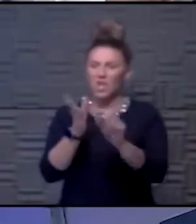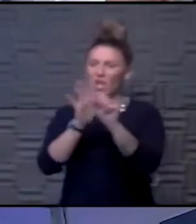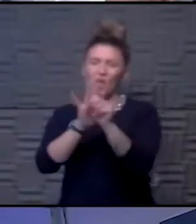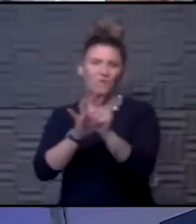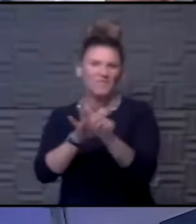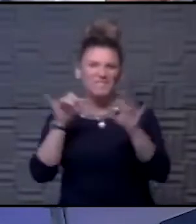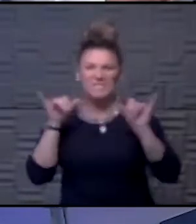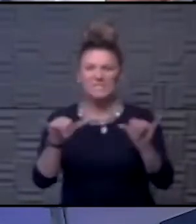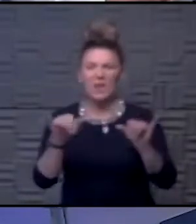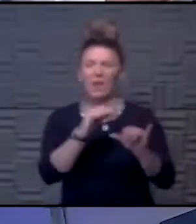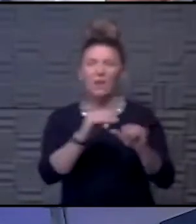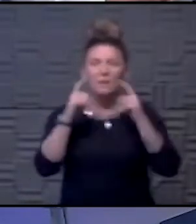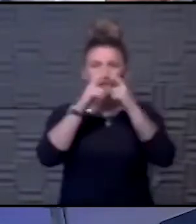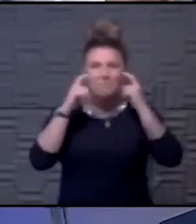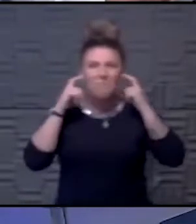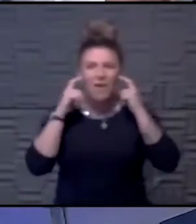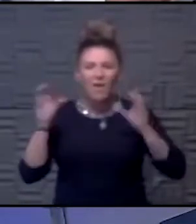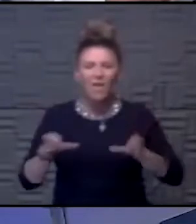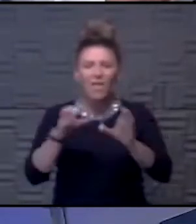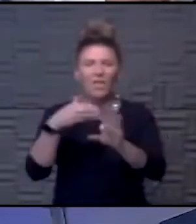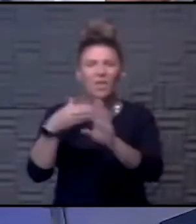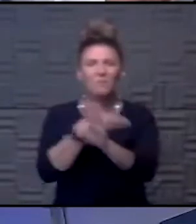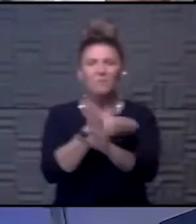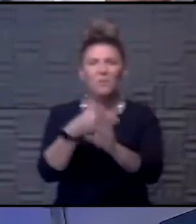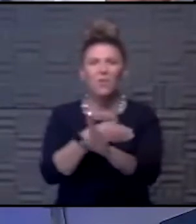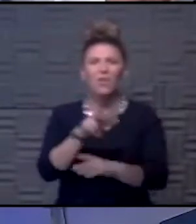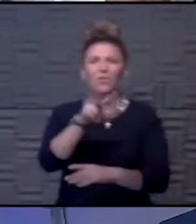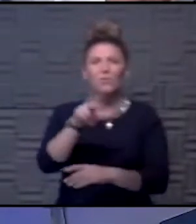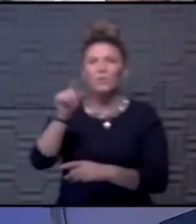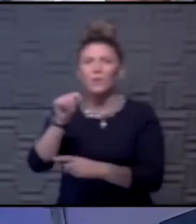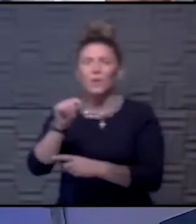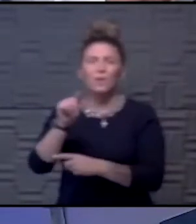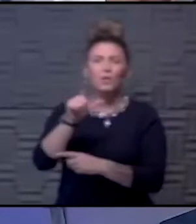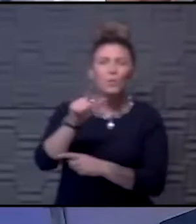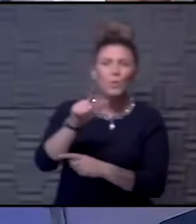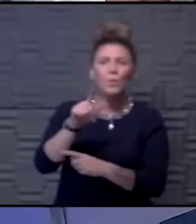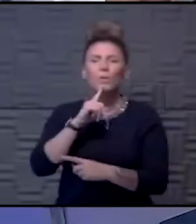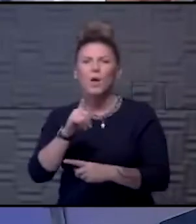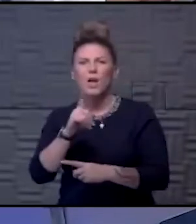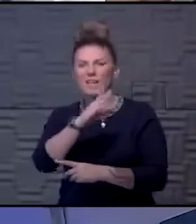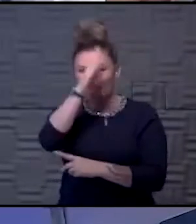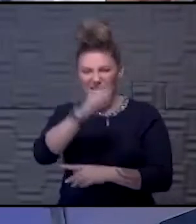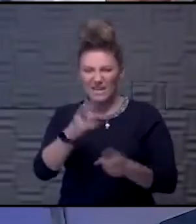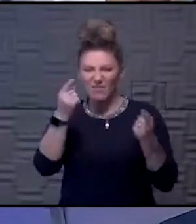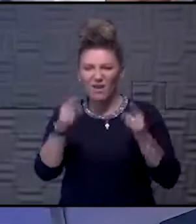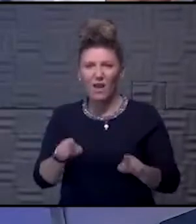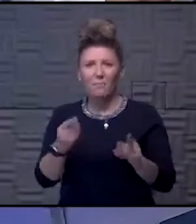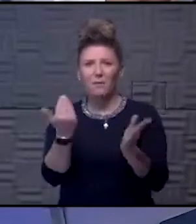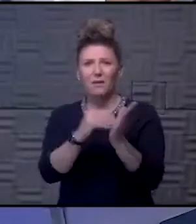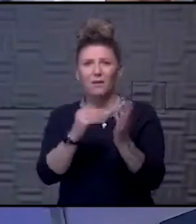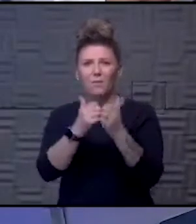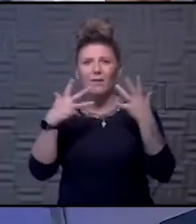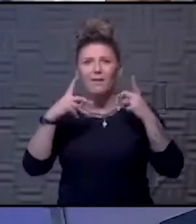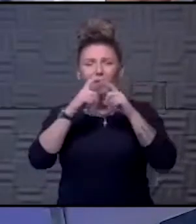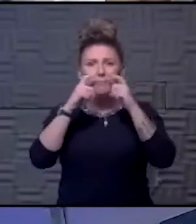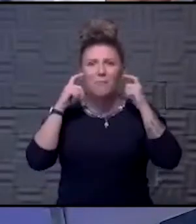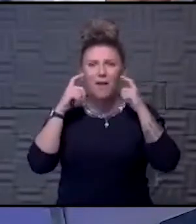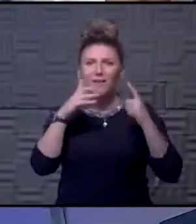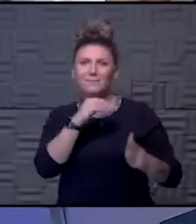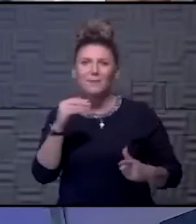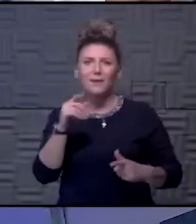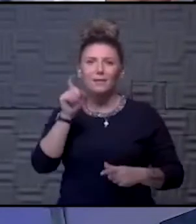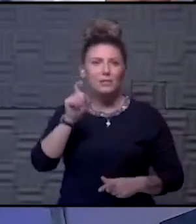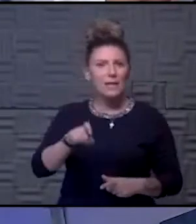masks? Activities that we knew prior to 3/2020 will never happen again without masks, and we have to exist in smaller